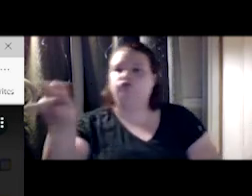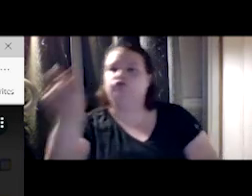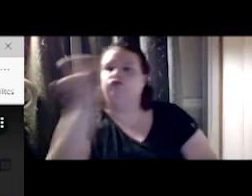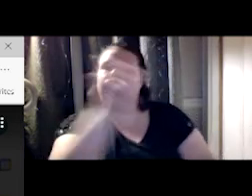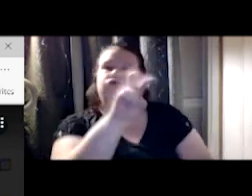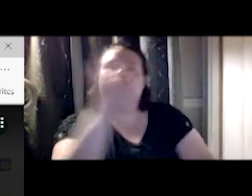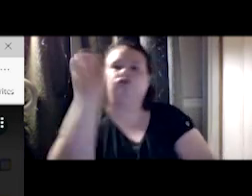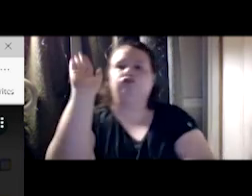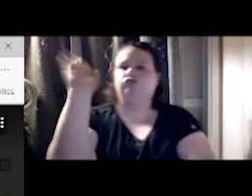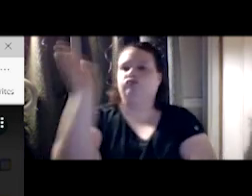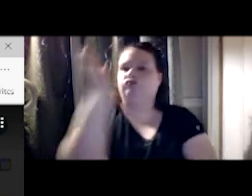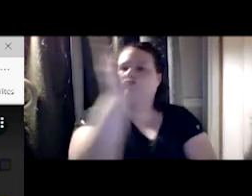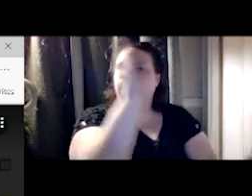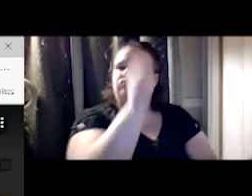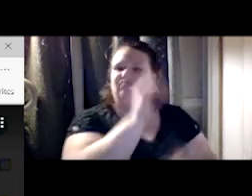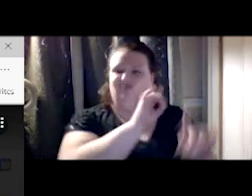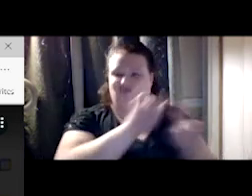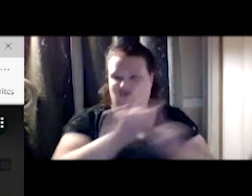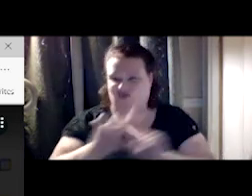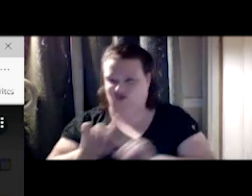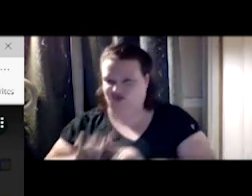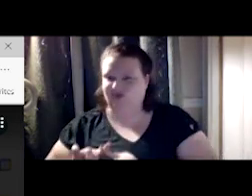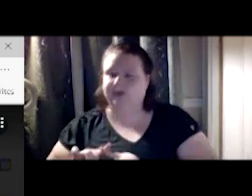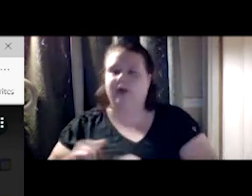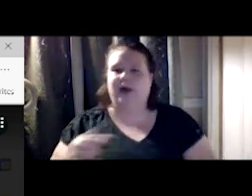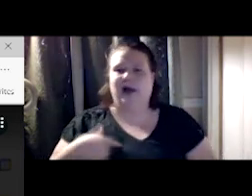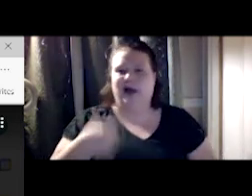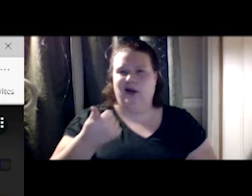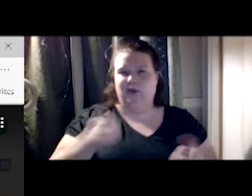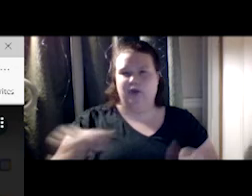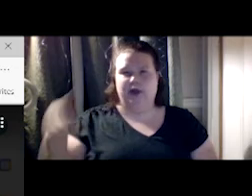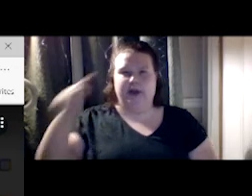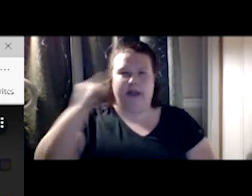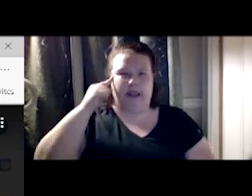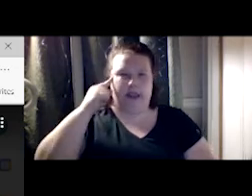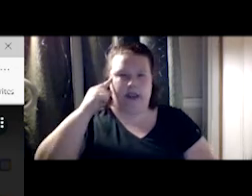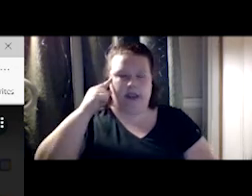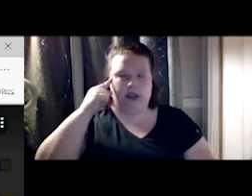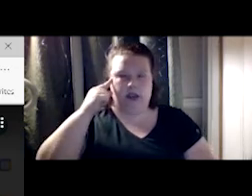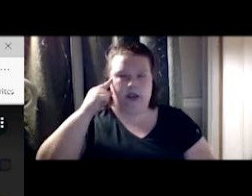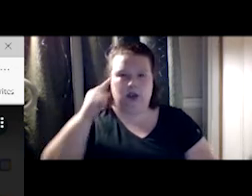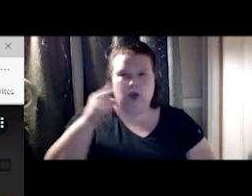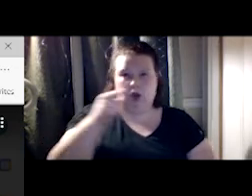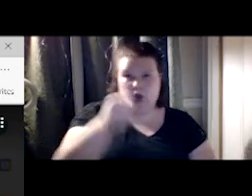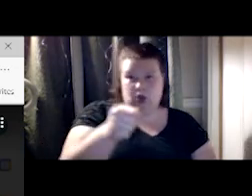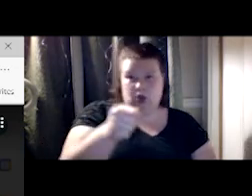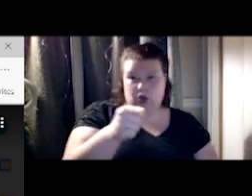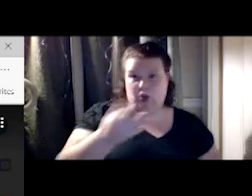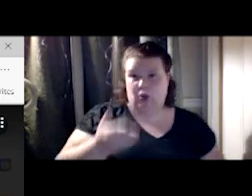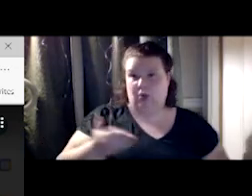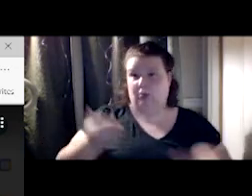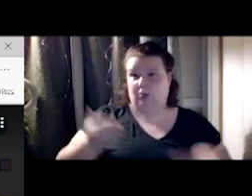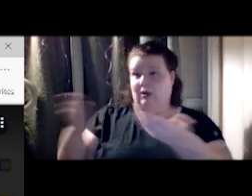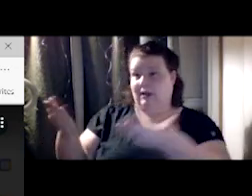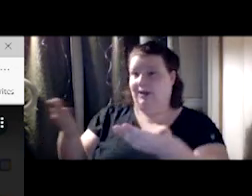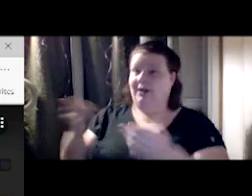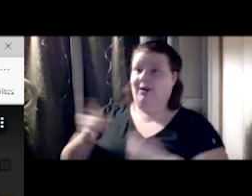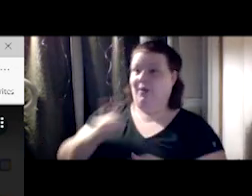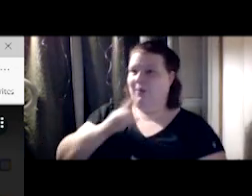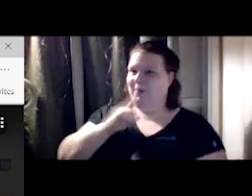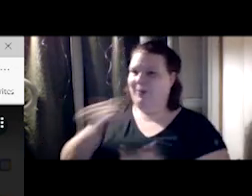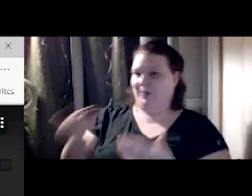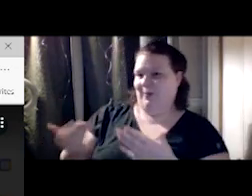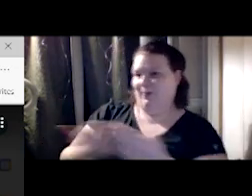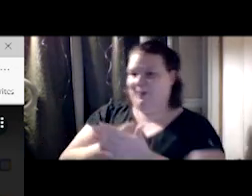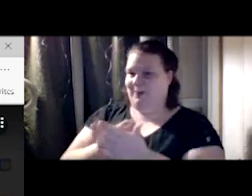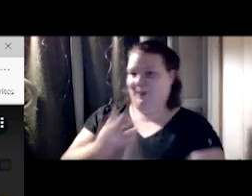I'm trying to figure out a scenario where you would ever present this to people and say, we can have the new really shiny, cool